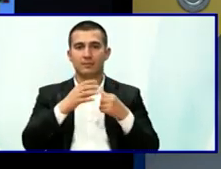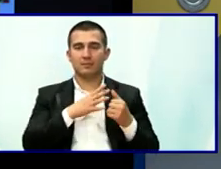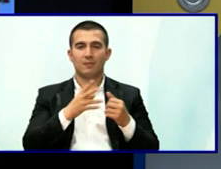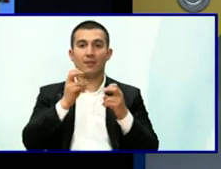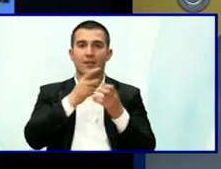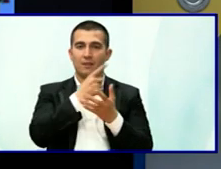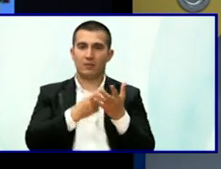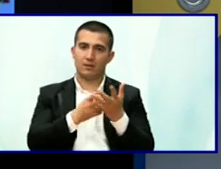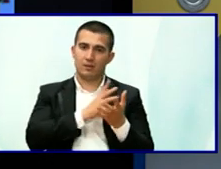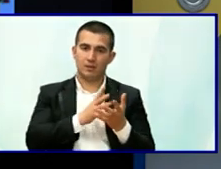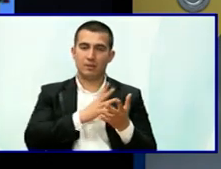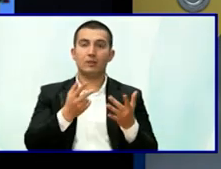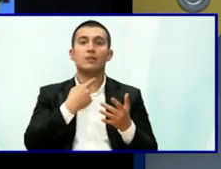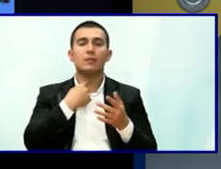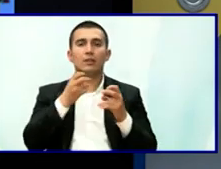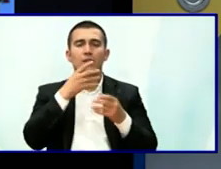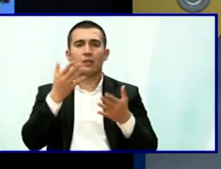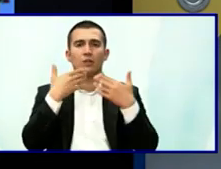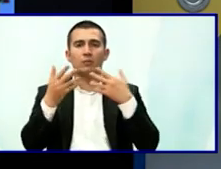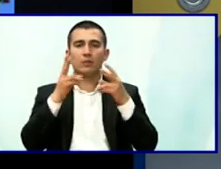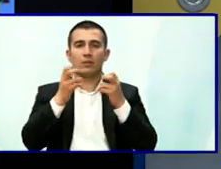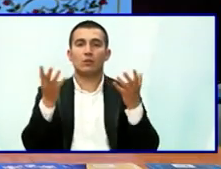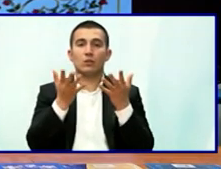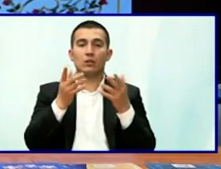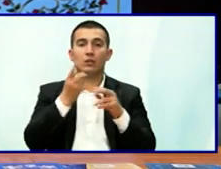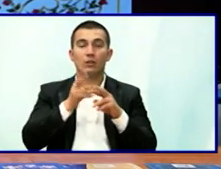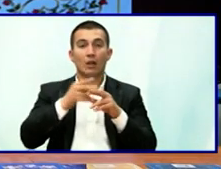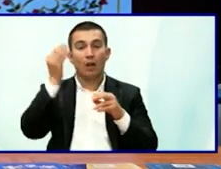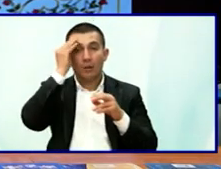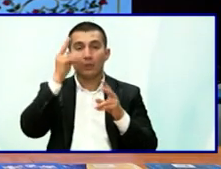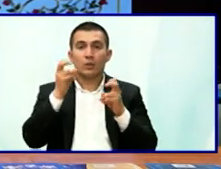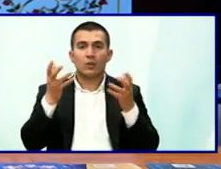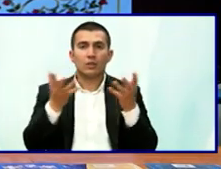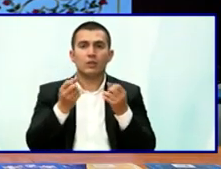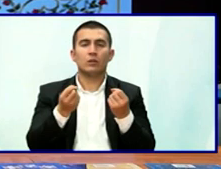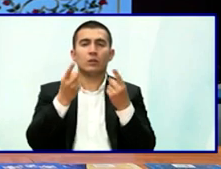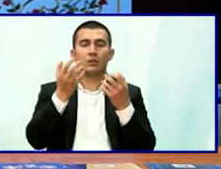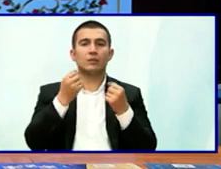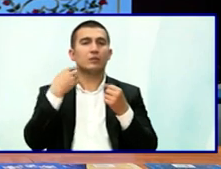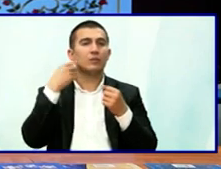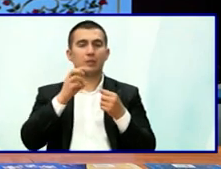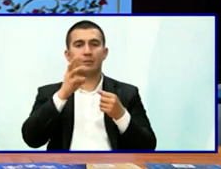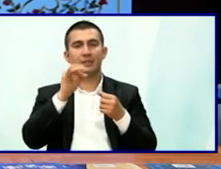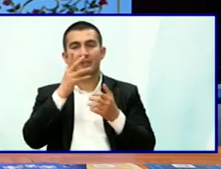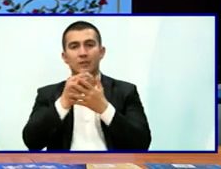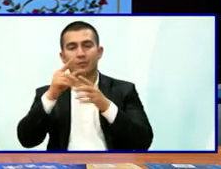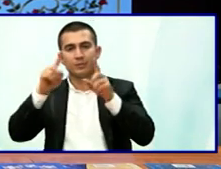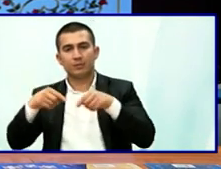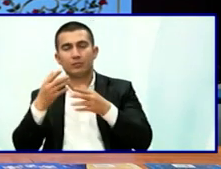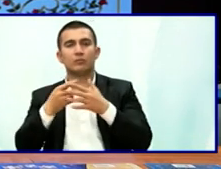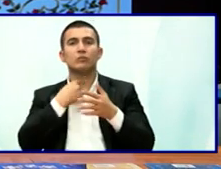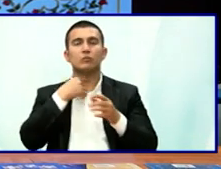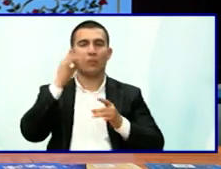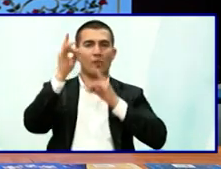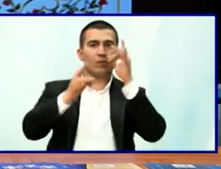savol tug'iladi. Qofiya nima? Qofiya misralarning muayyan joyida kelib, ohangdosh so'z bo'lib kelsa,